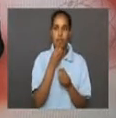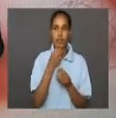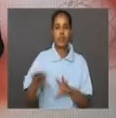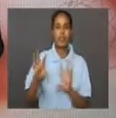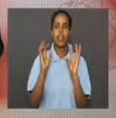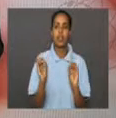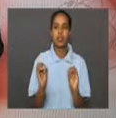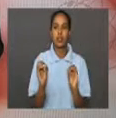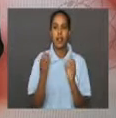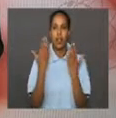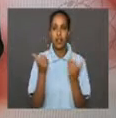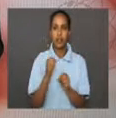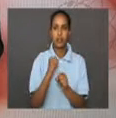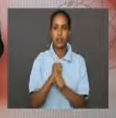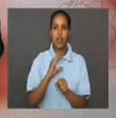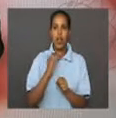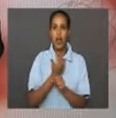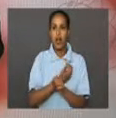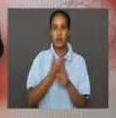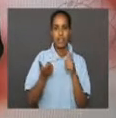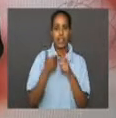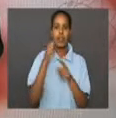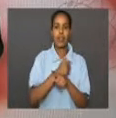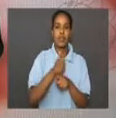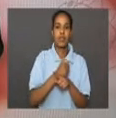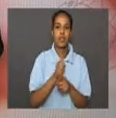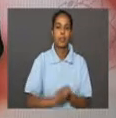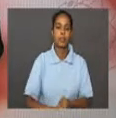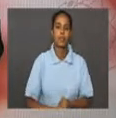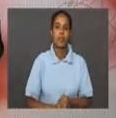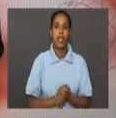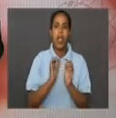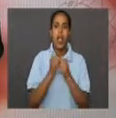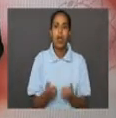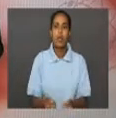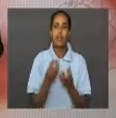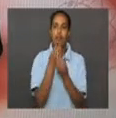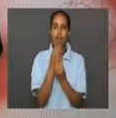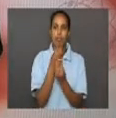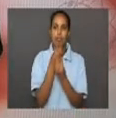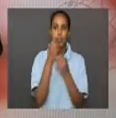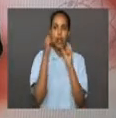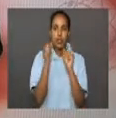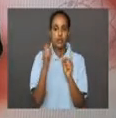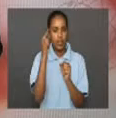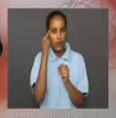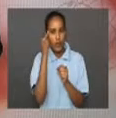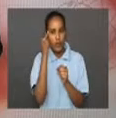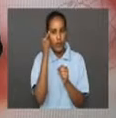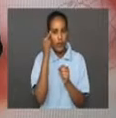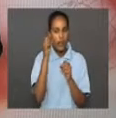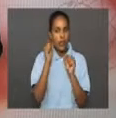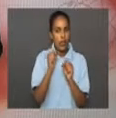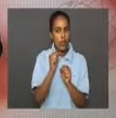Students, let us do our second activity. How many foods can you think of